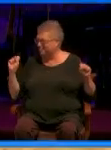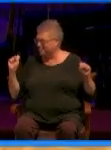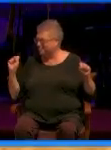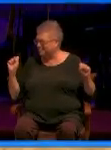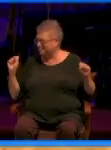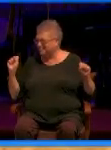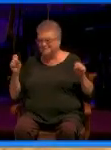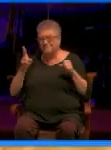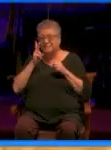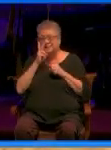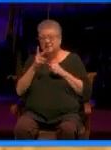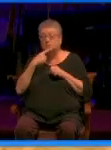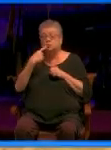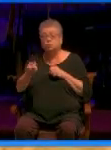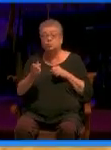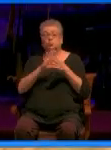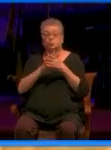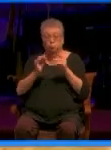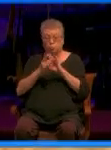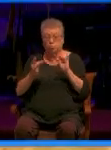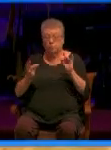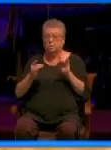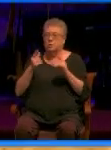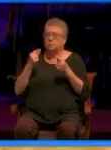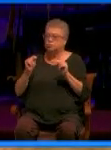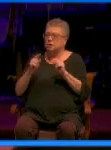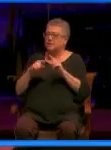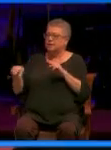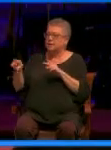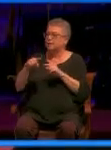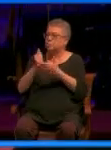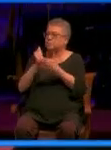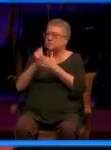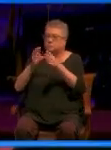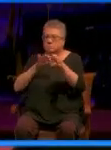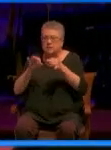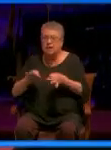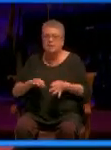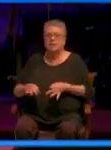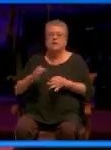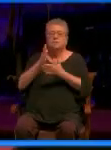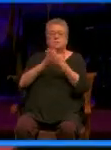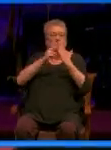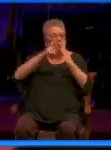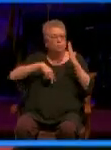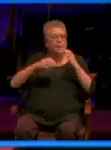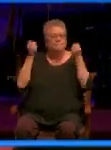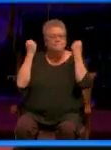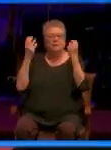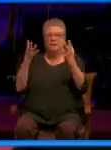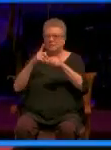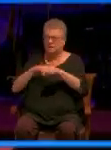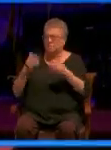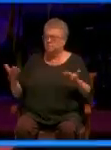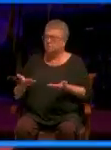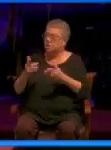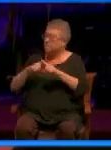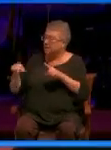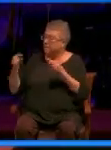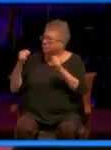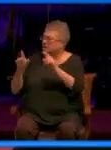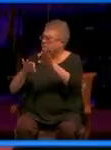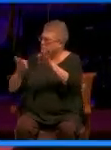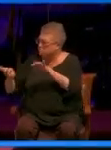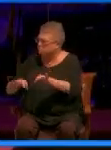You see, I've told the story to you. I've tried to walk you through it. You've probably read it, some of you many times in here, but I've tried to give